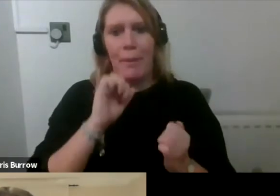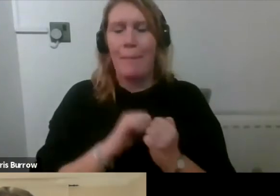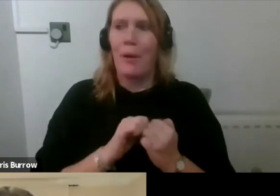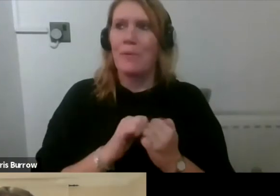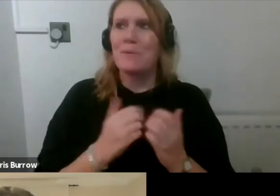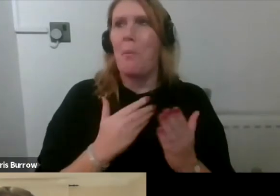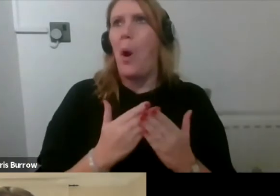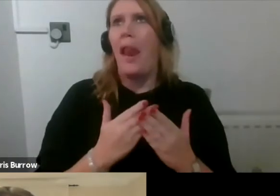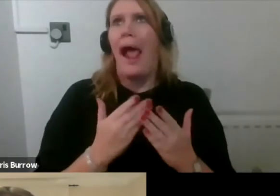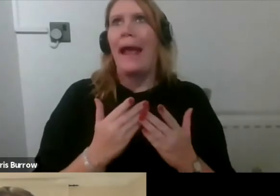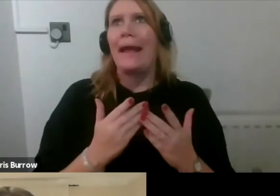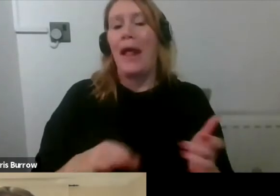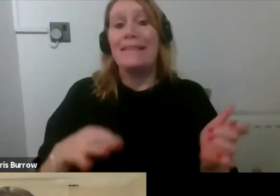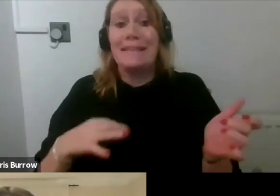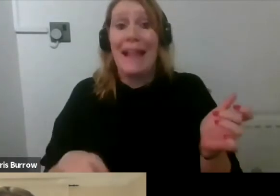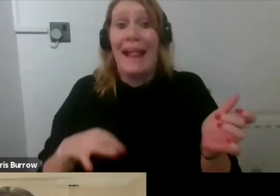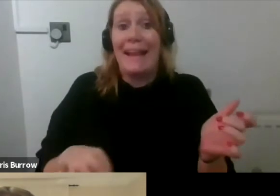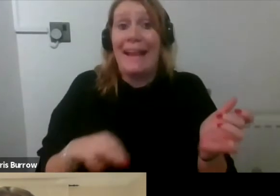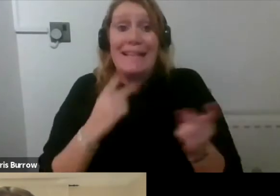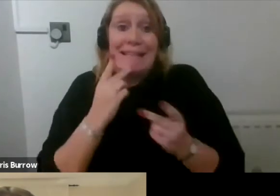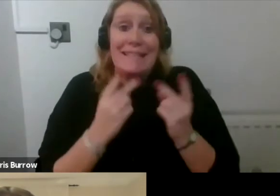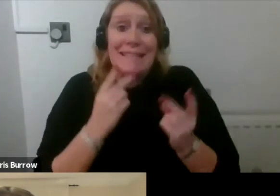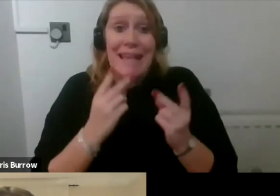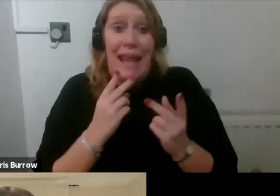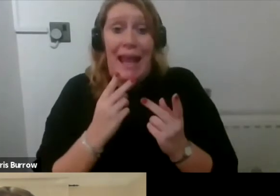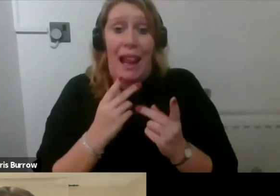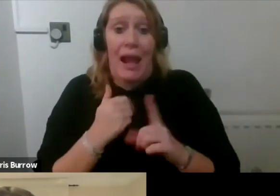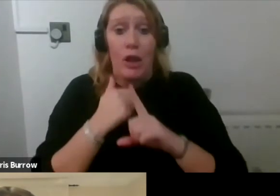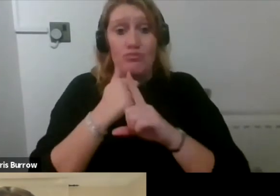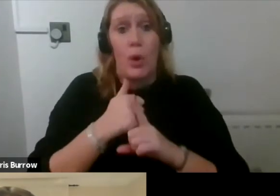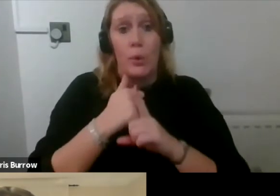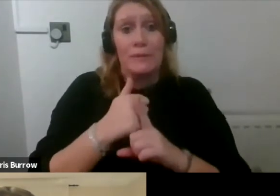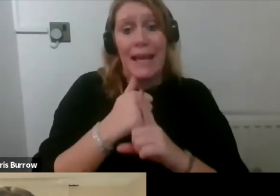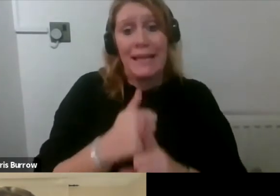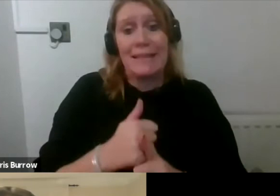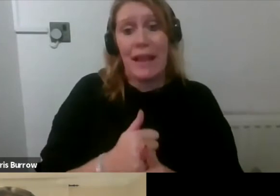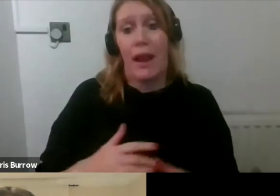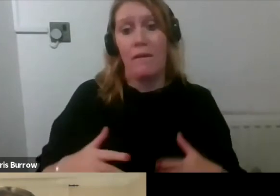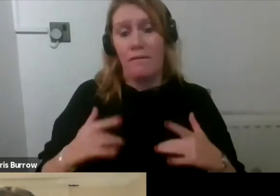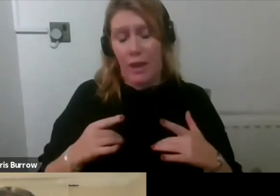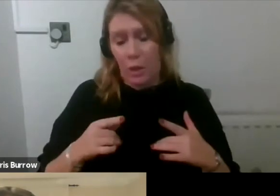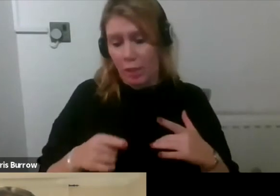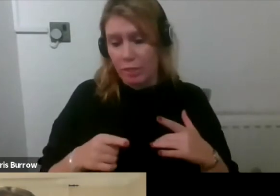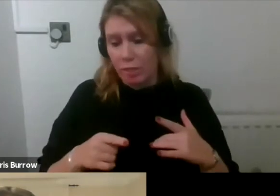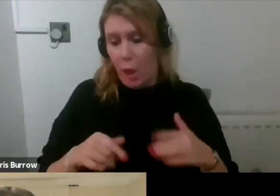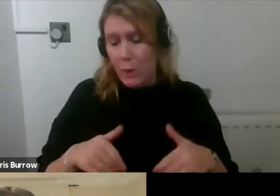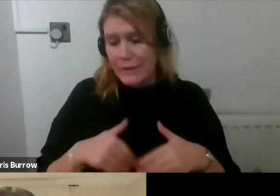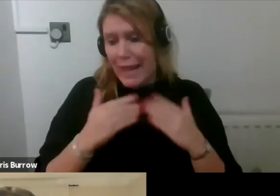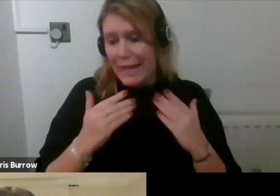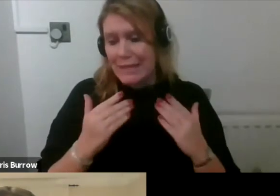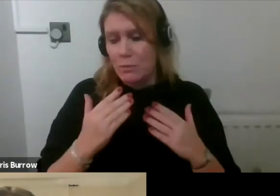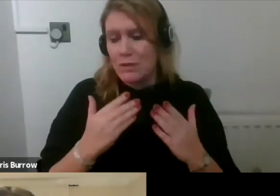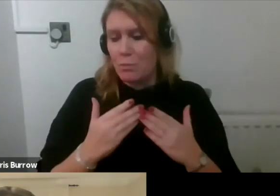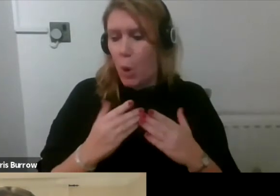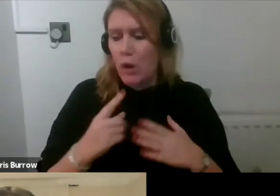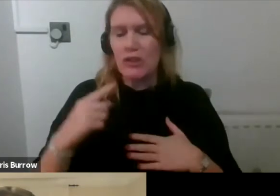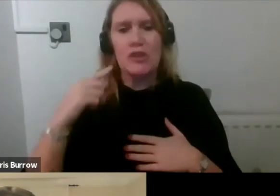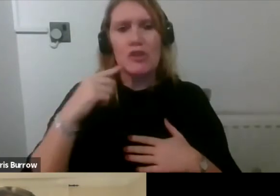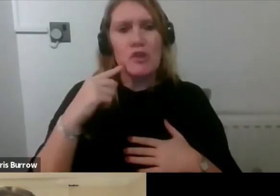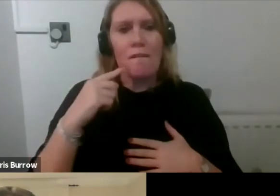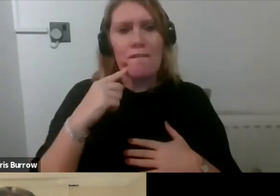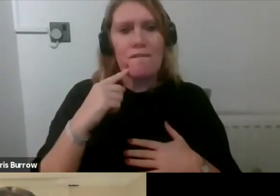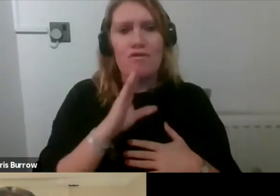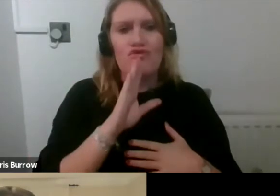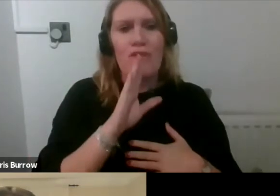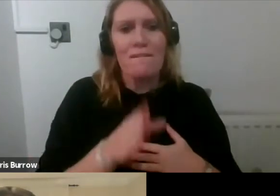telethon, actually still seemed to me, even in the standards of those days, to be very soft and very straightforward. And I notice in